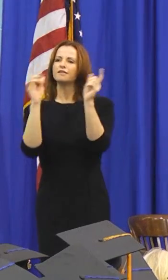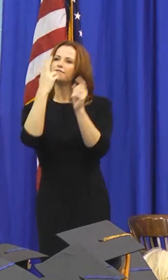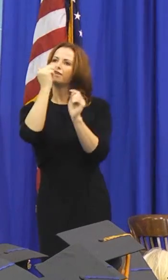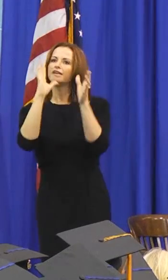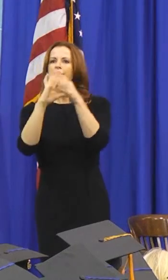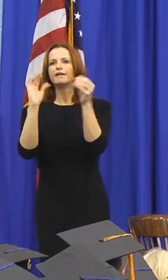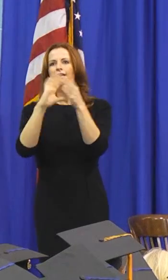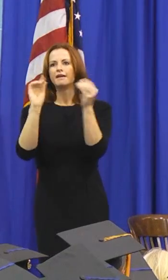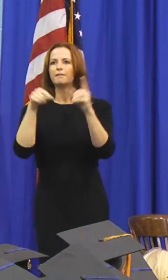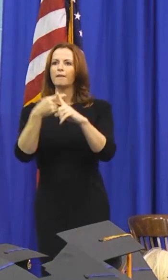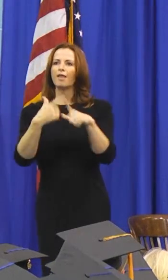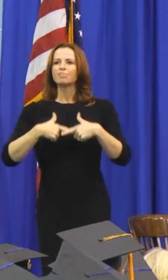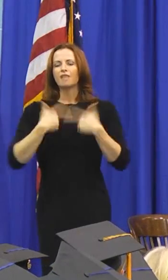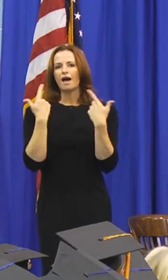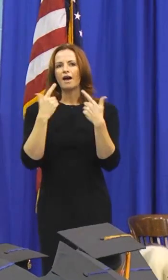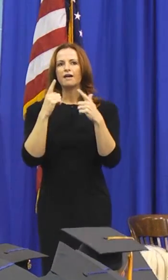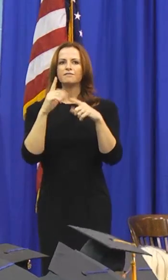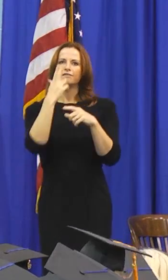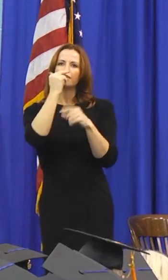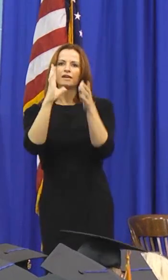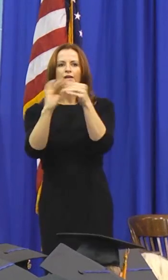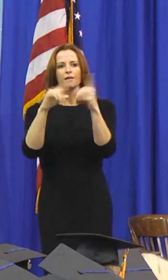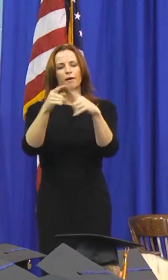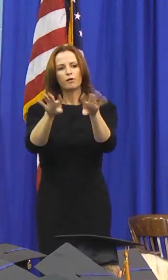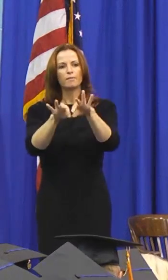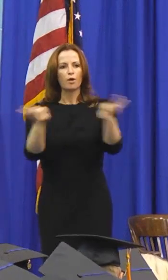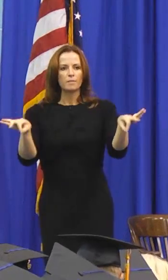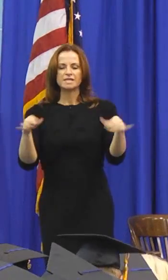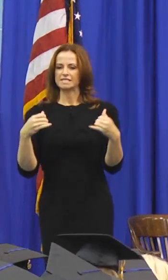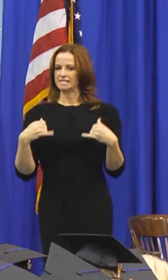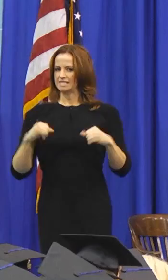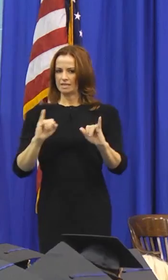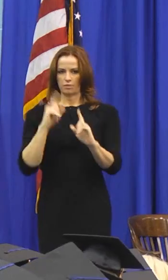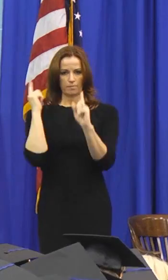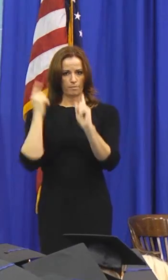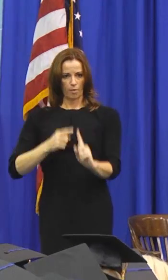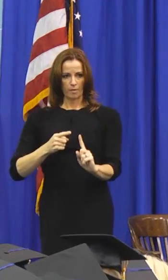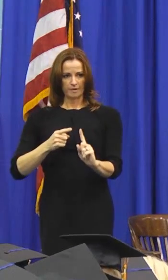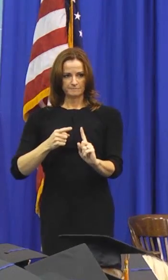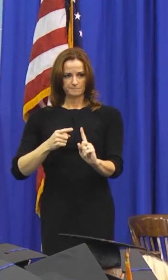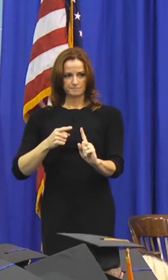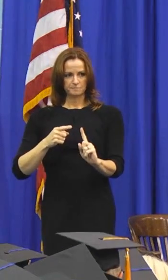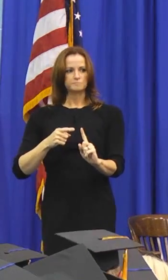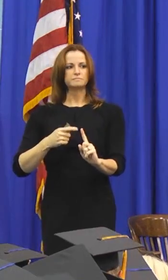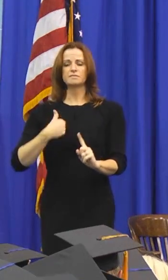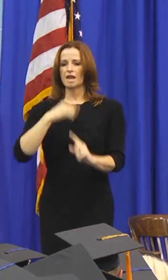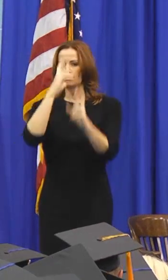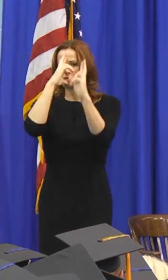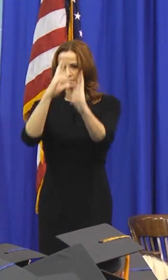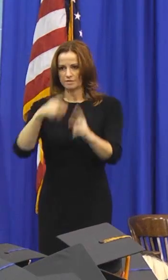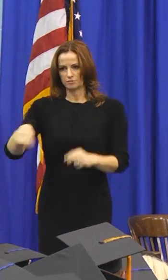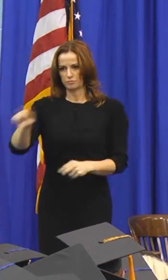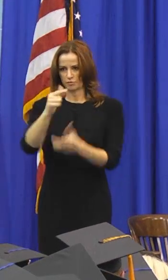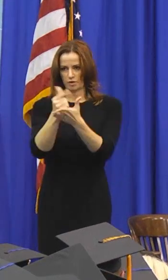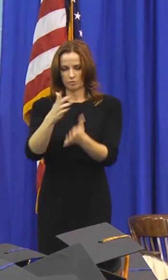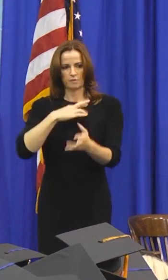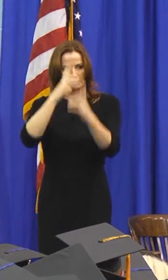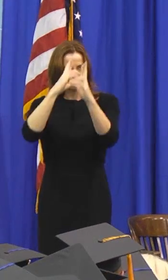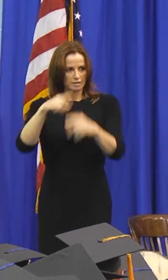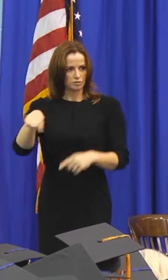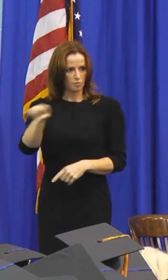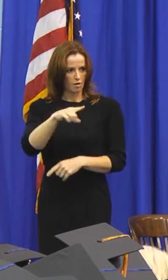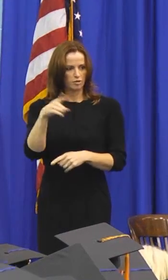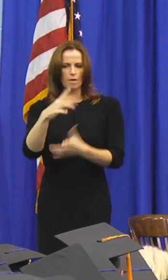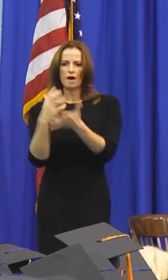hear people make jokes about your diploma and everything, again, I say to you as graduates, I respect you for taking